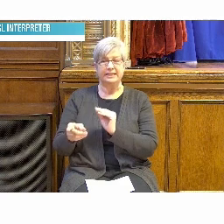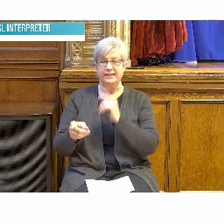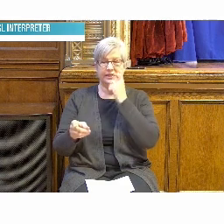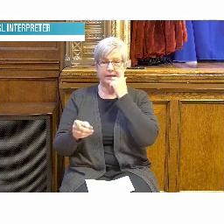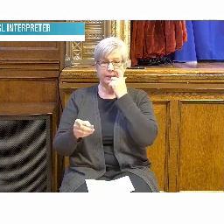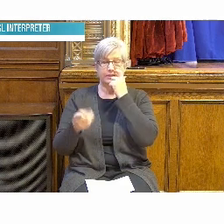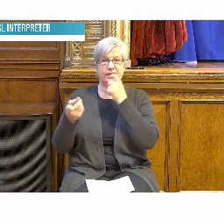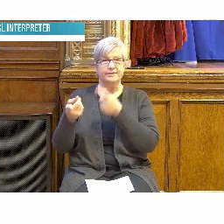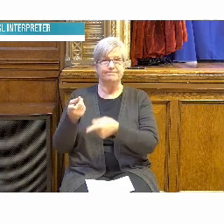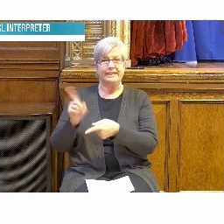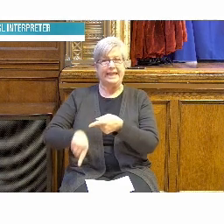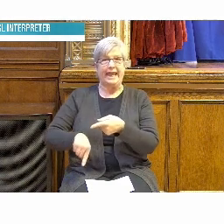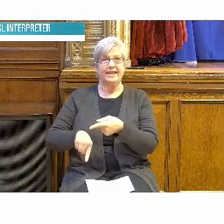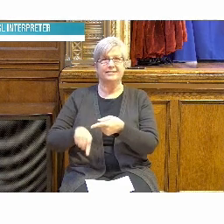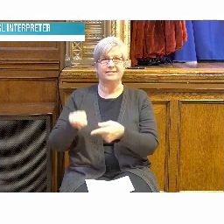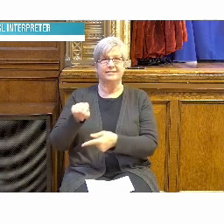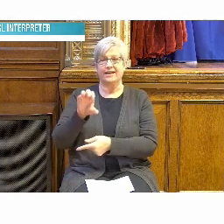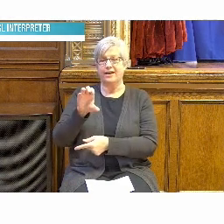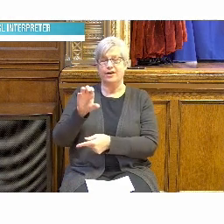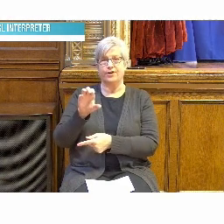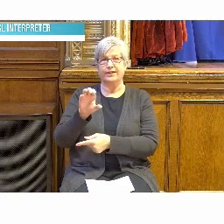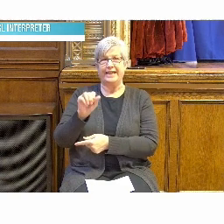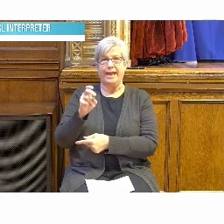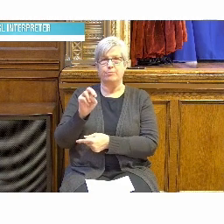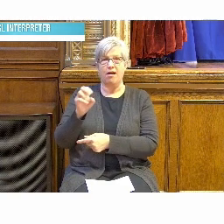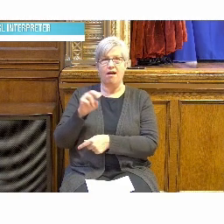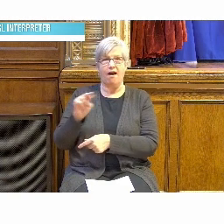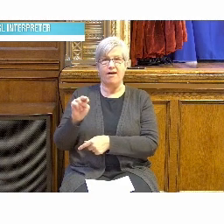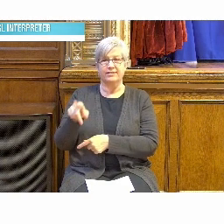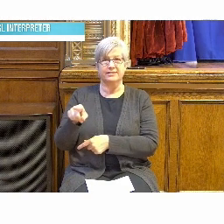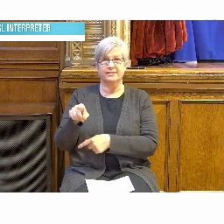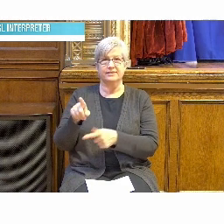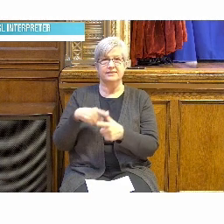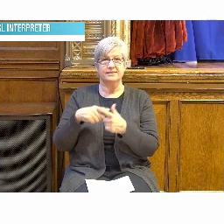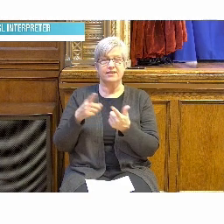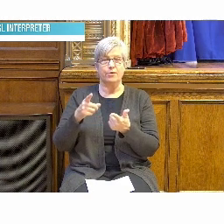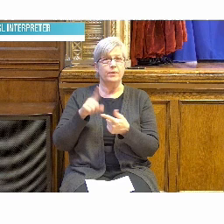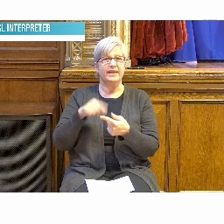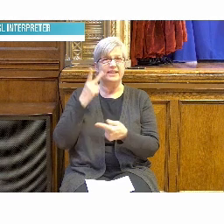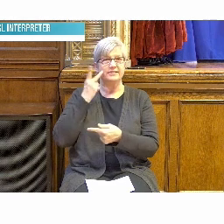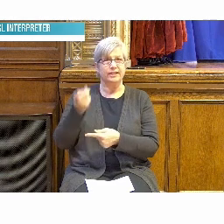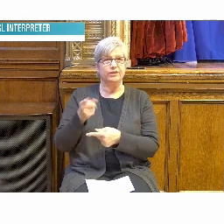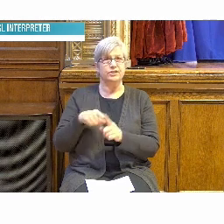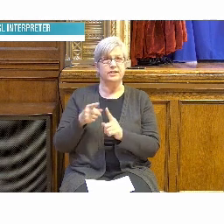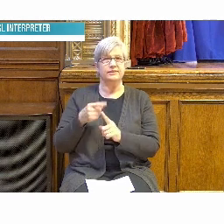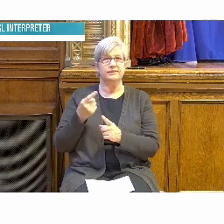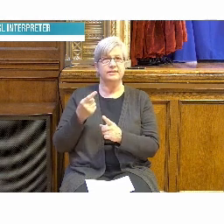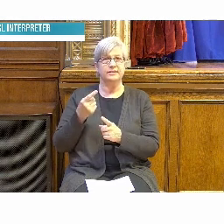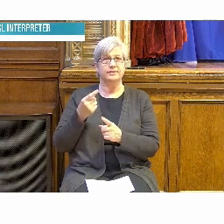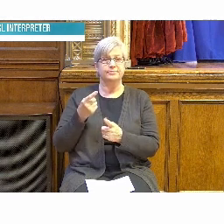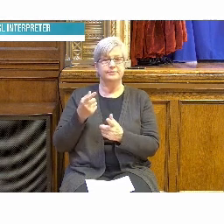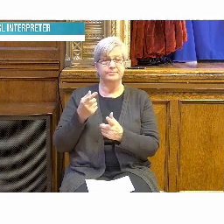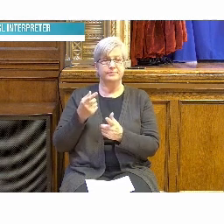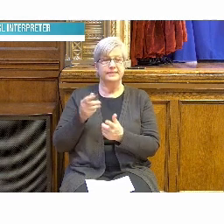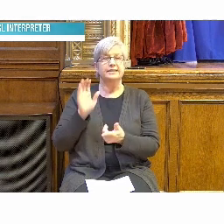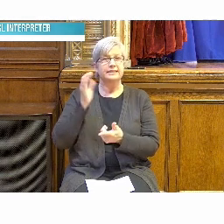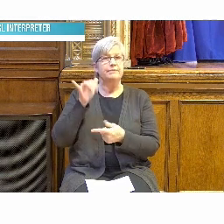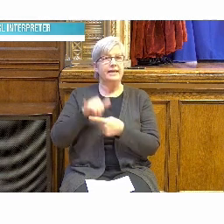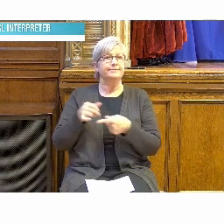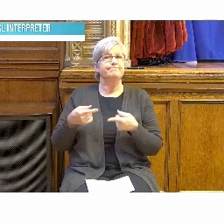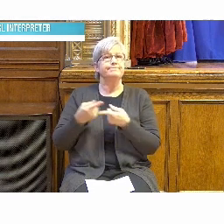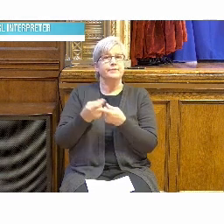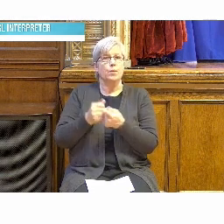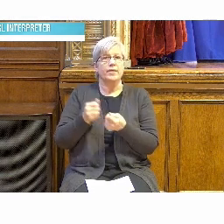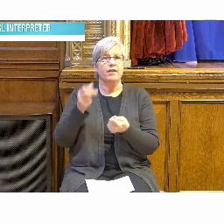pointed out, she's unable to put on, to come on camera. And that seems to be interfering with